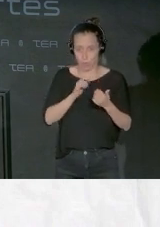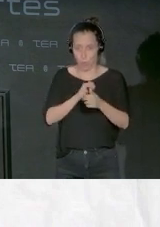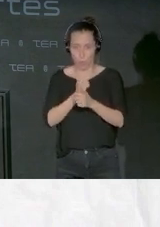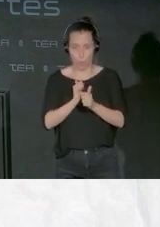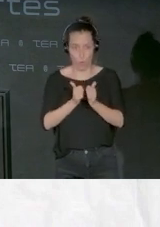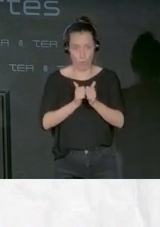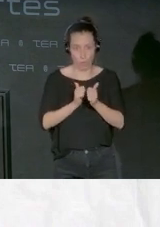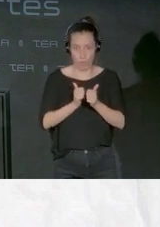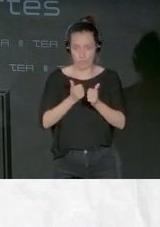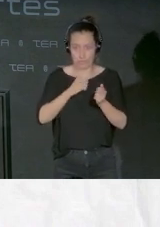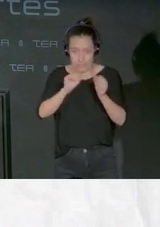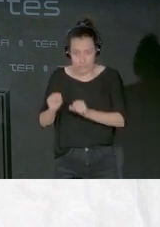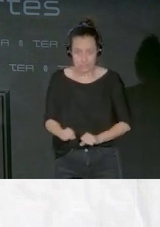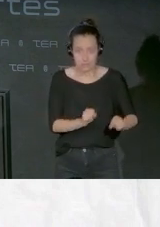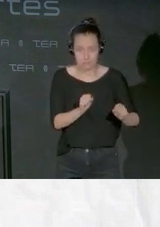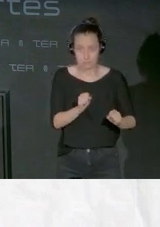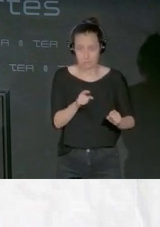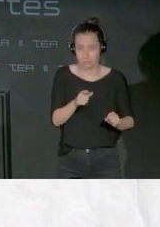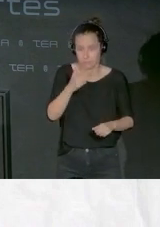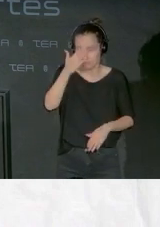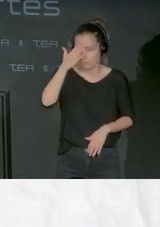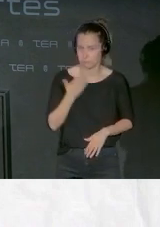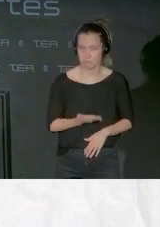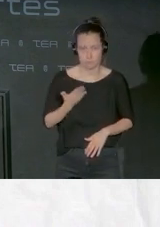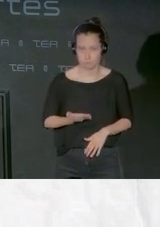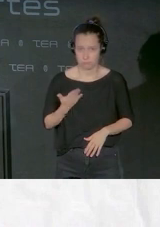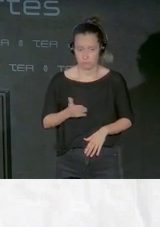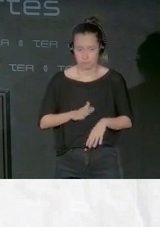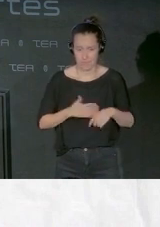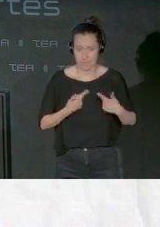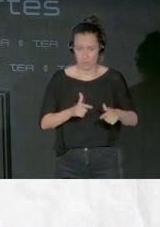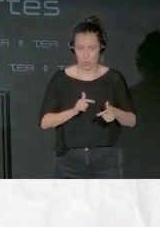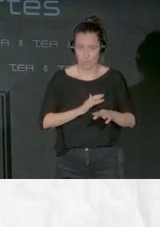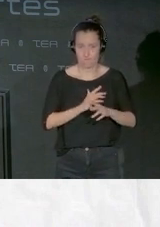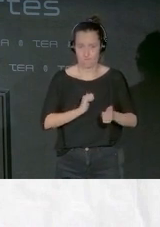video game sector to be a safer space as much as possible.